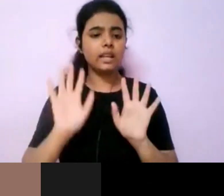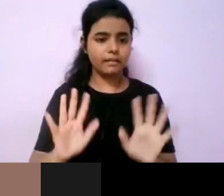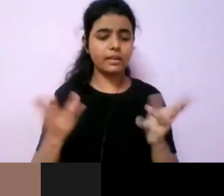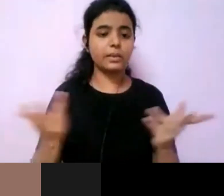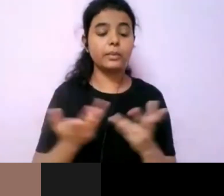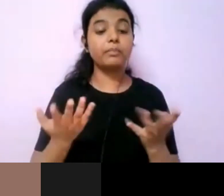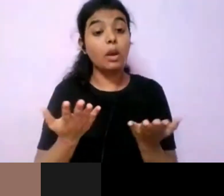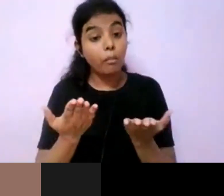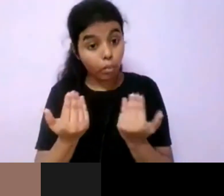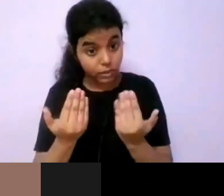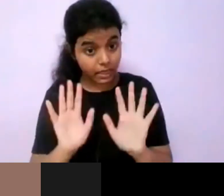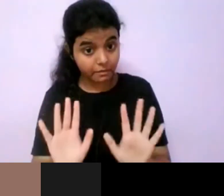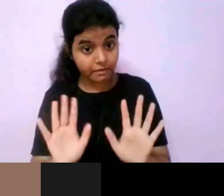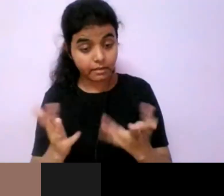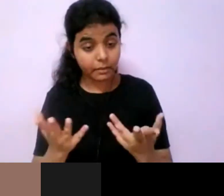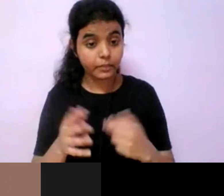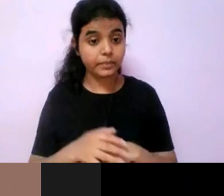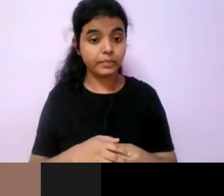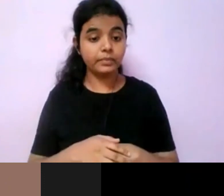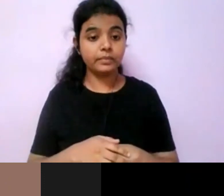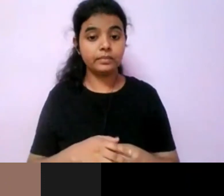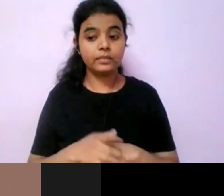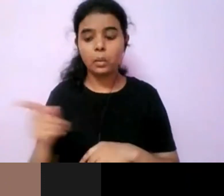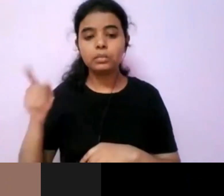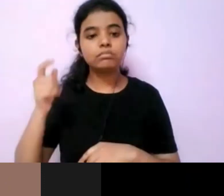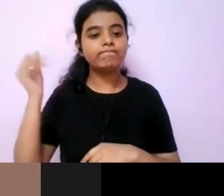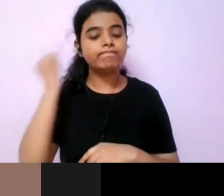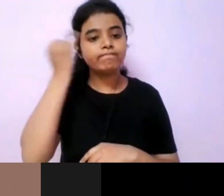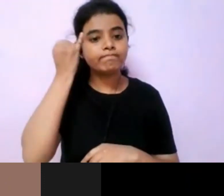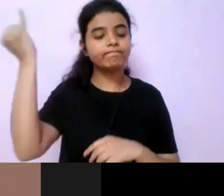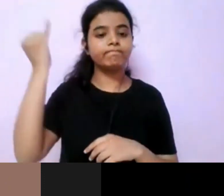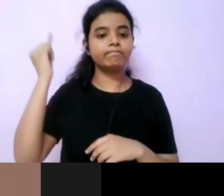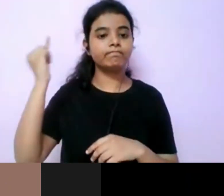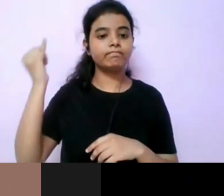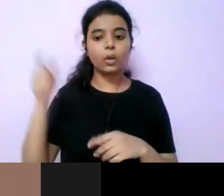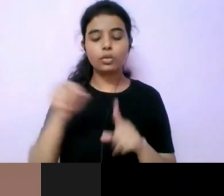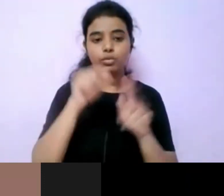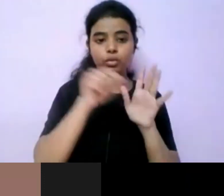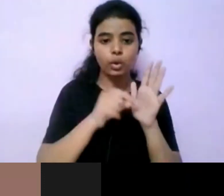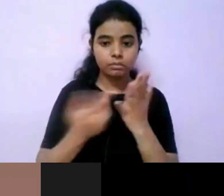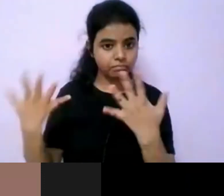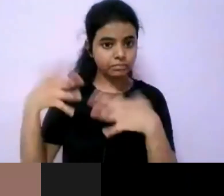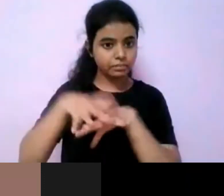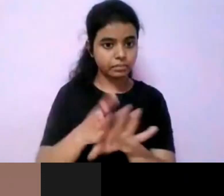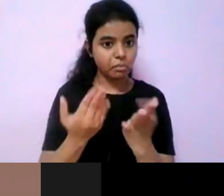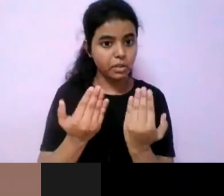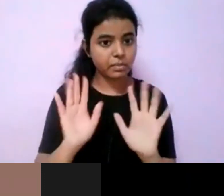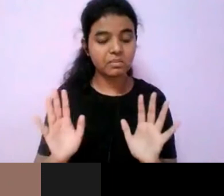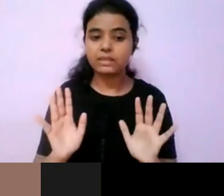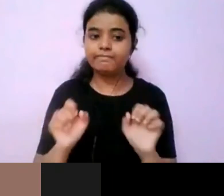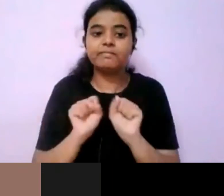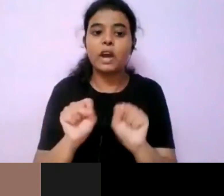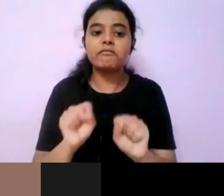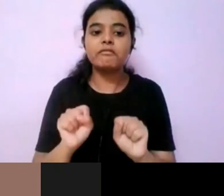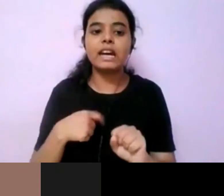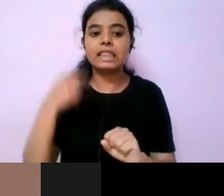possible to apply sort of Foucauldian thought within the construction of policy? I find that very difficult.